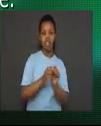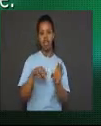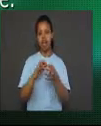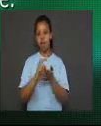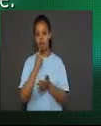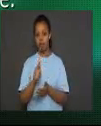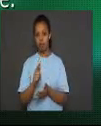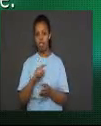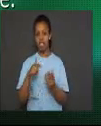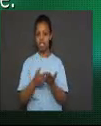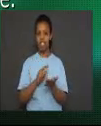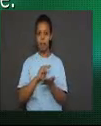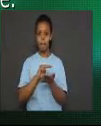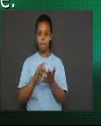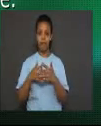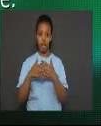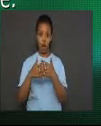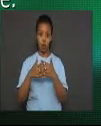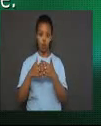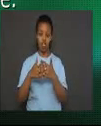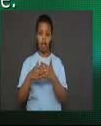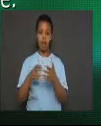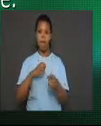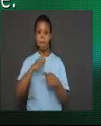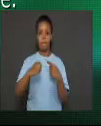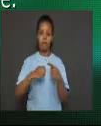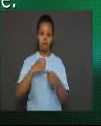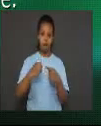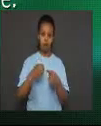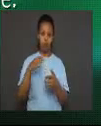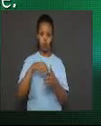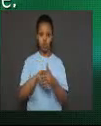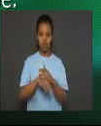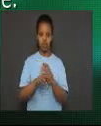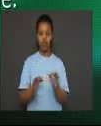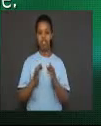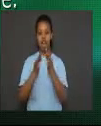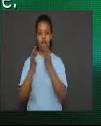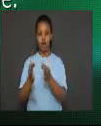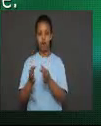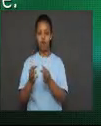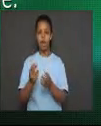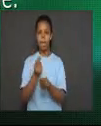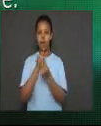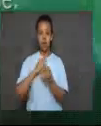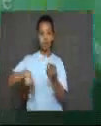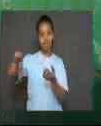Materials are moved around an ecosystem through various nutrient